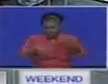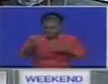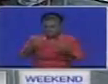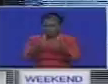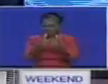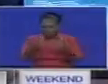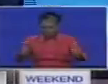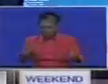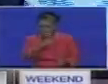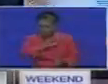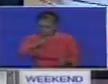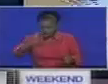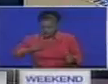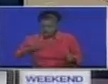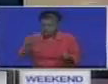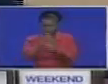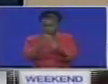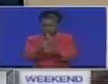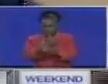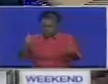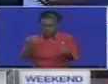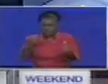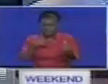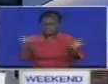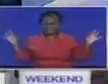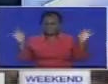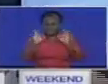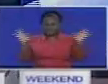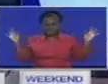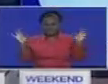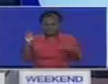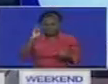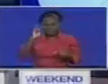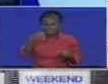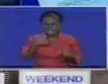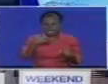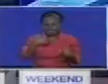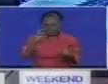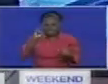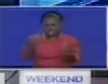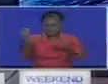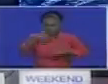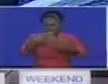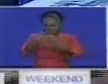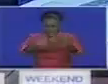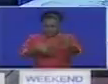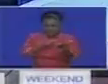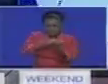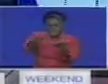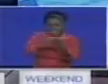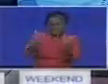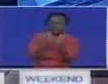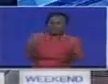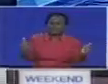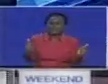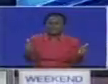in terms of preparation. Really? I was surprised to see that we had ballot papers printed properly, like. It would be. But